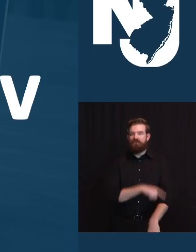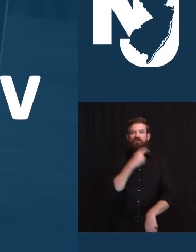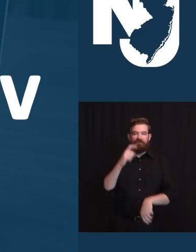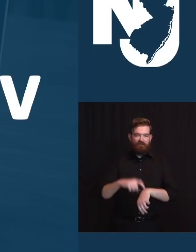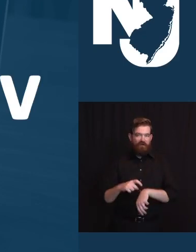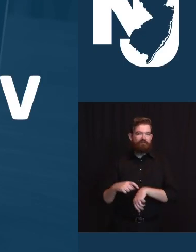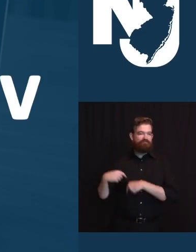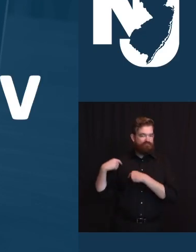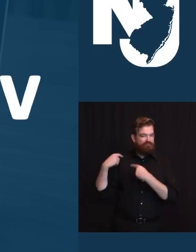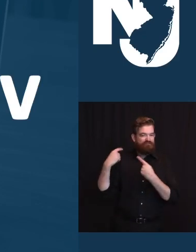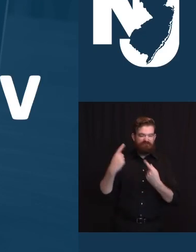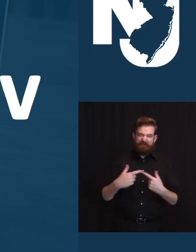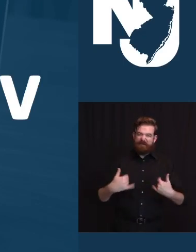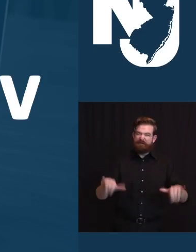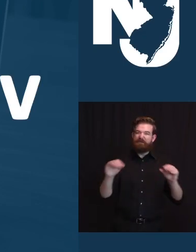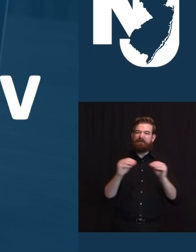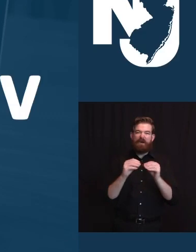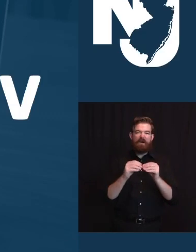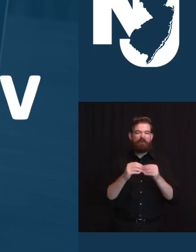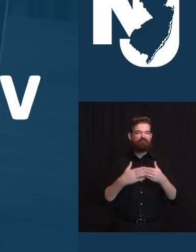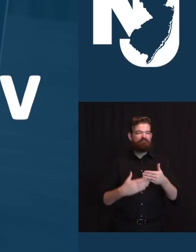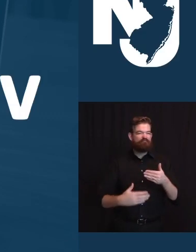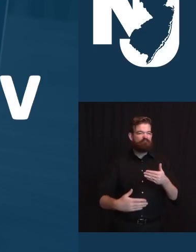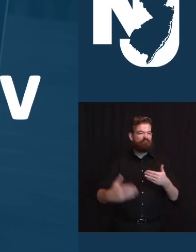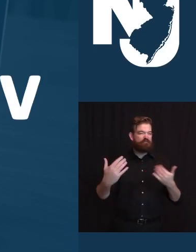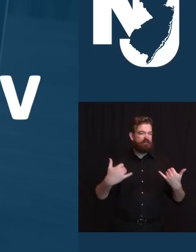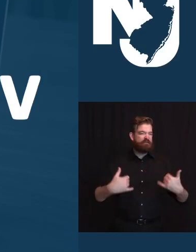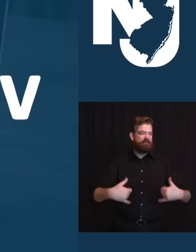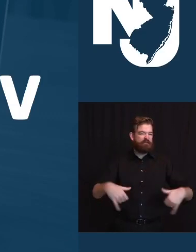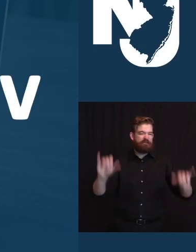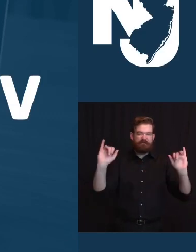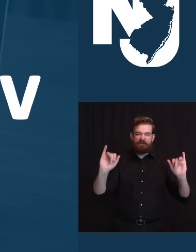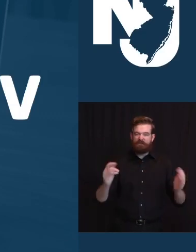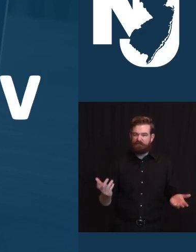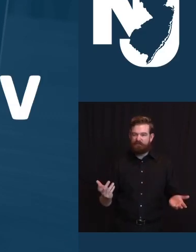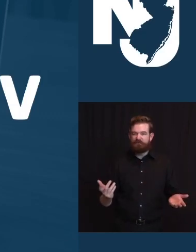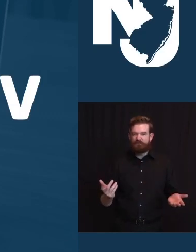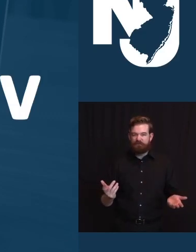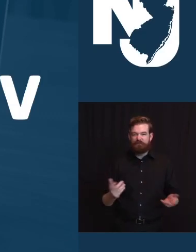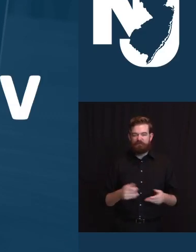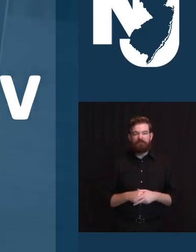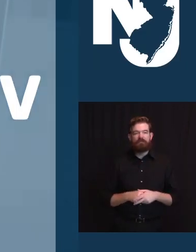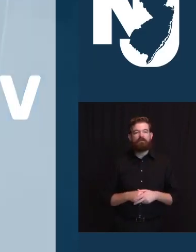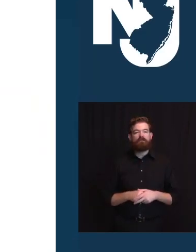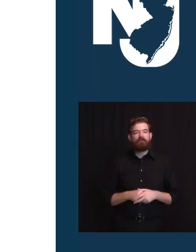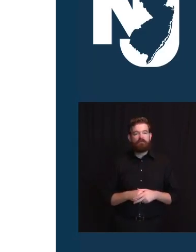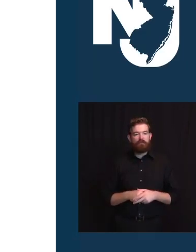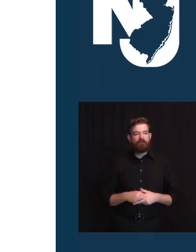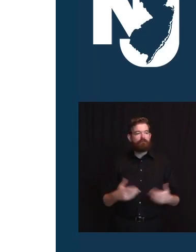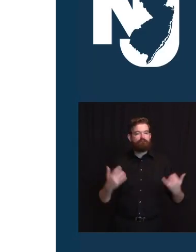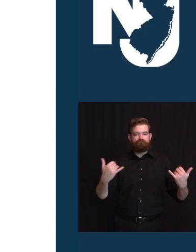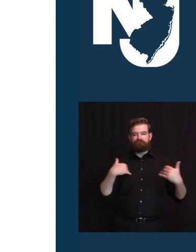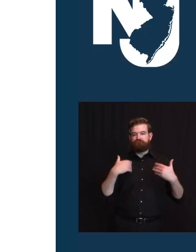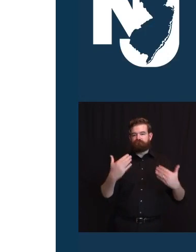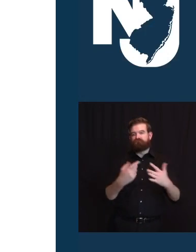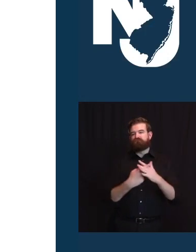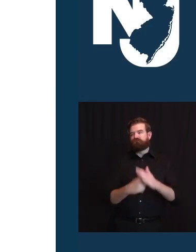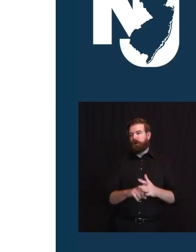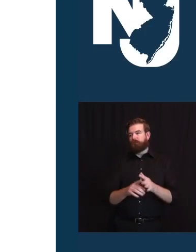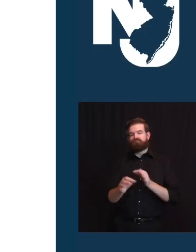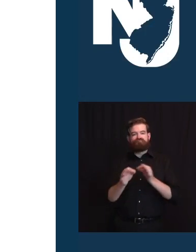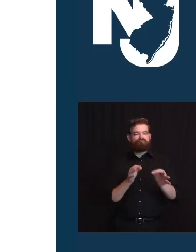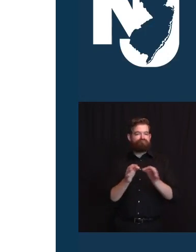to cover today before we break for the long holiday weekend, so please allow me to jump right into it. All of us should take tremendous pride,